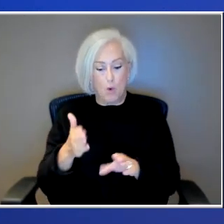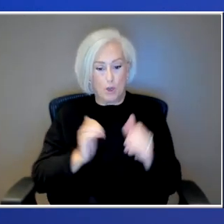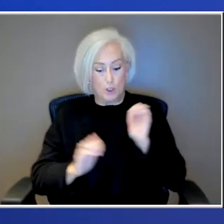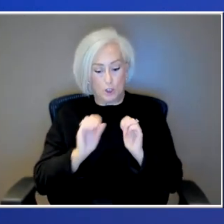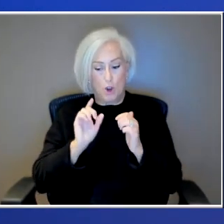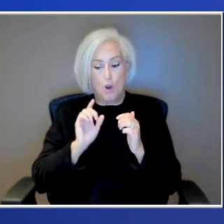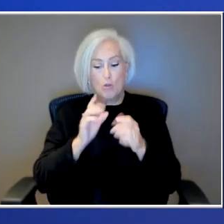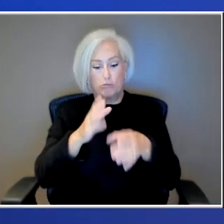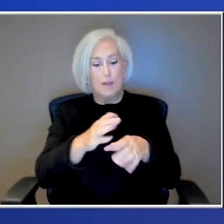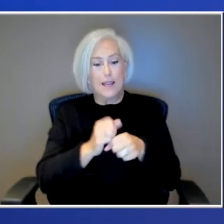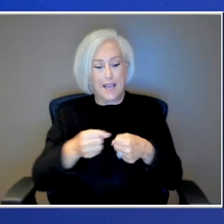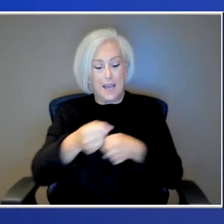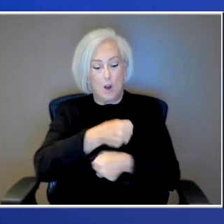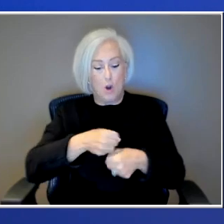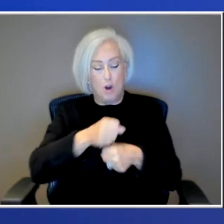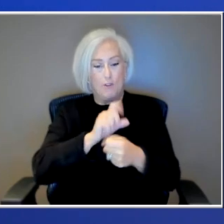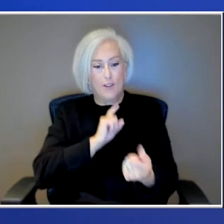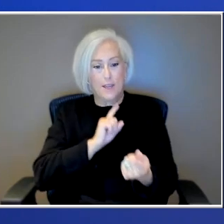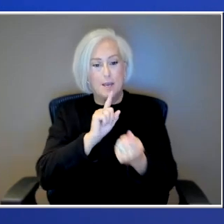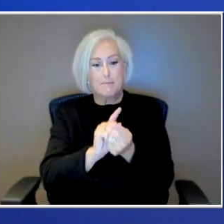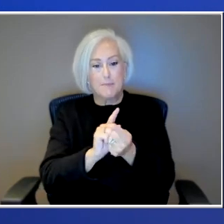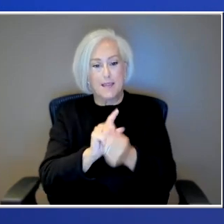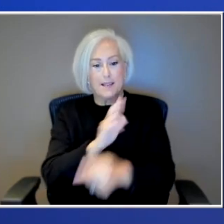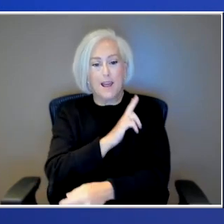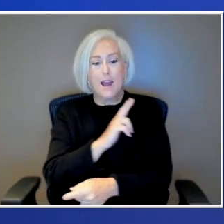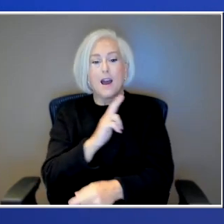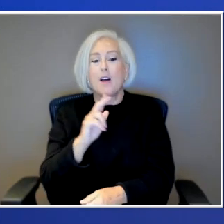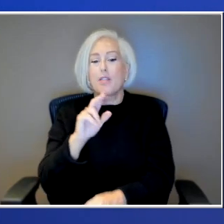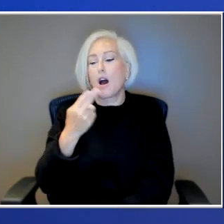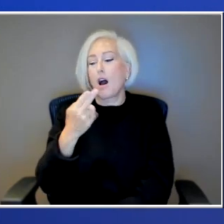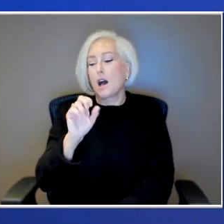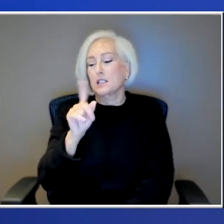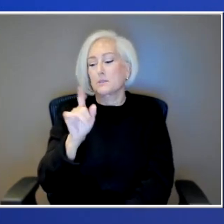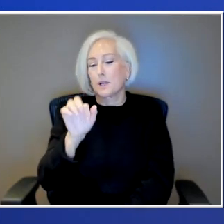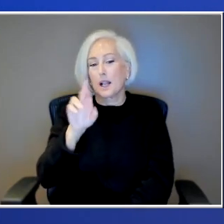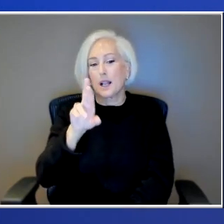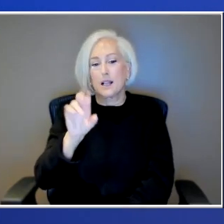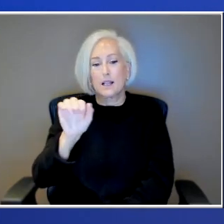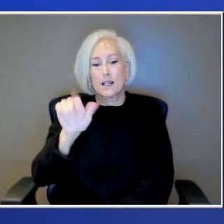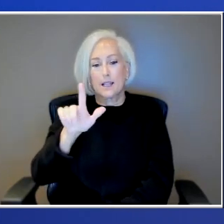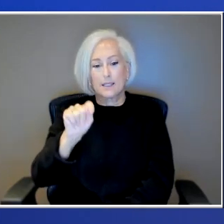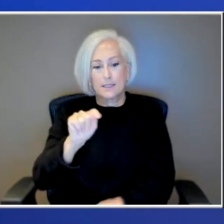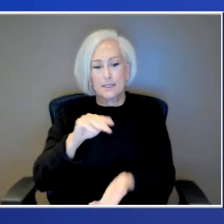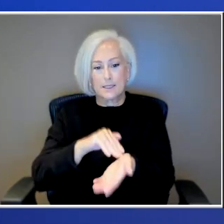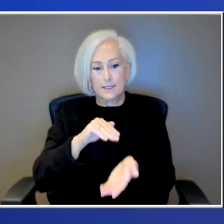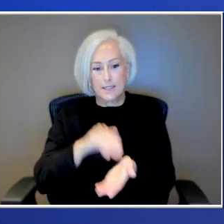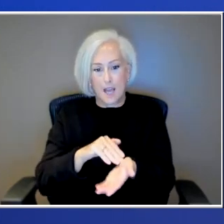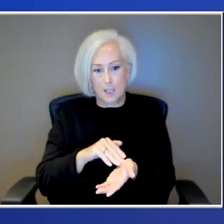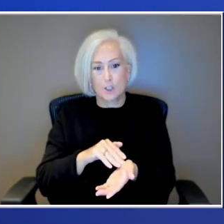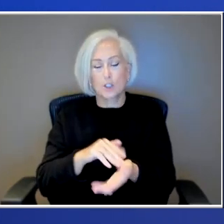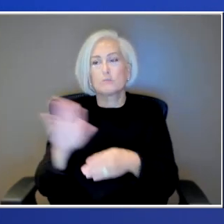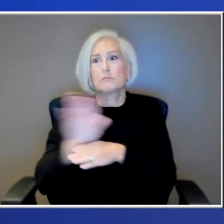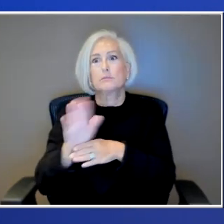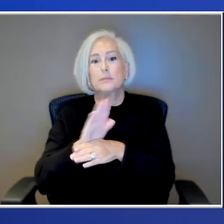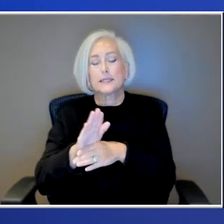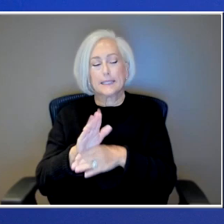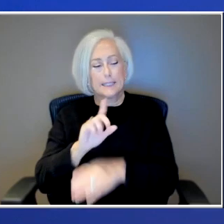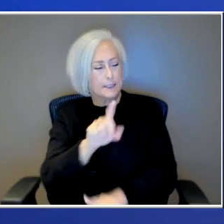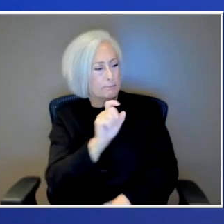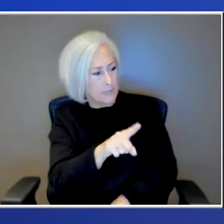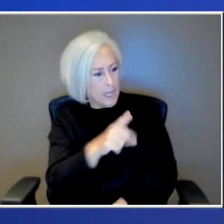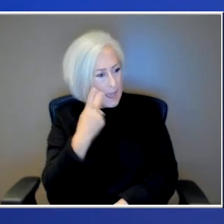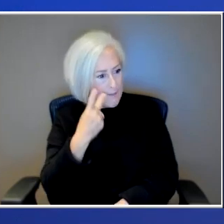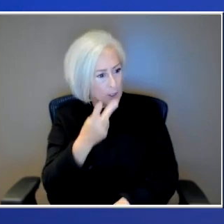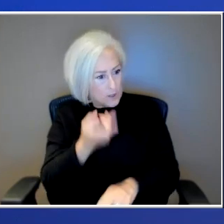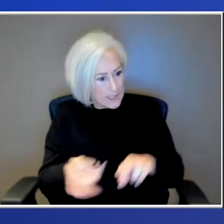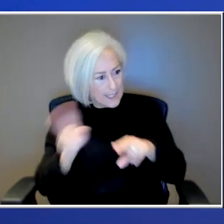hardworking hospitalists who was on overnight duty admitting patients. And he just off the cuff asked me if we had seen an increase in influenzas. And I said,